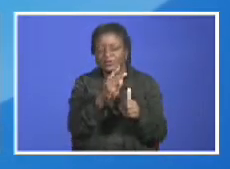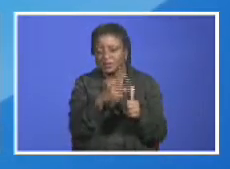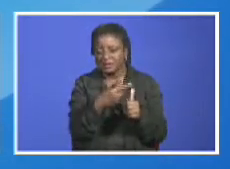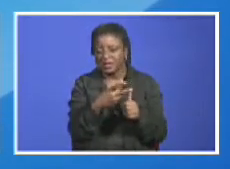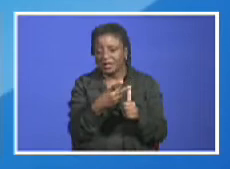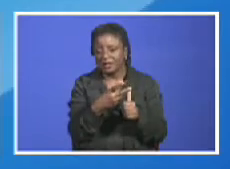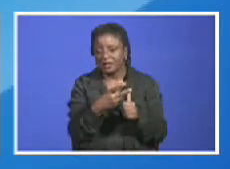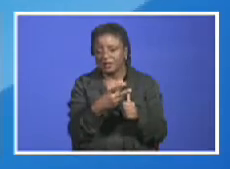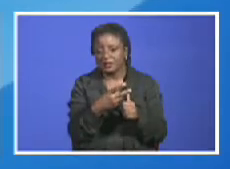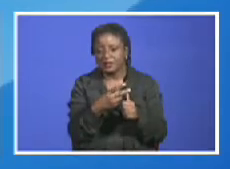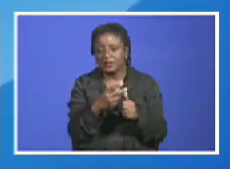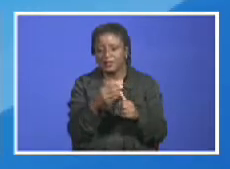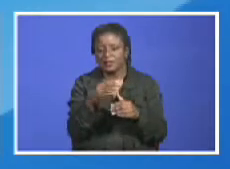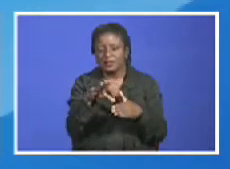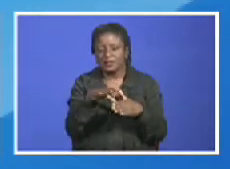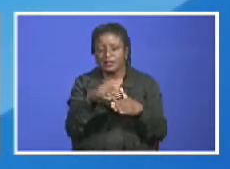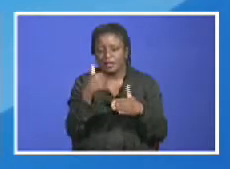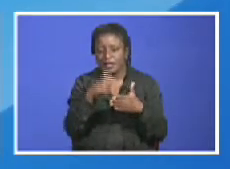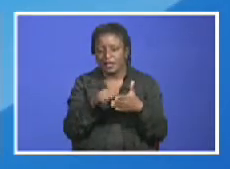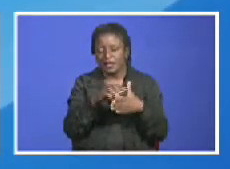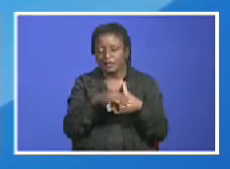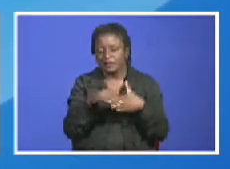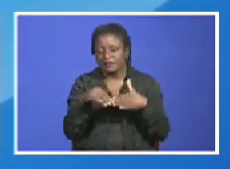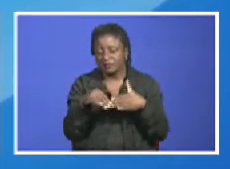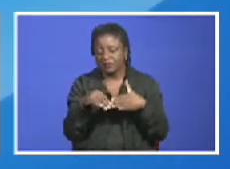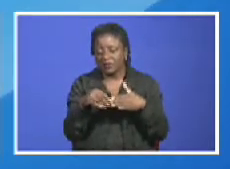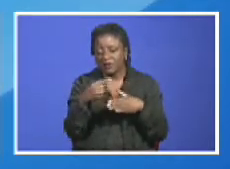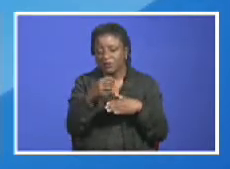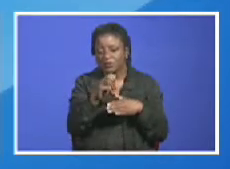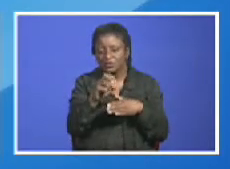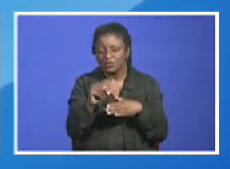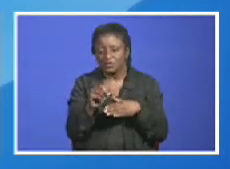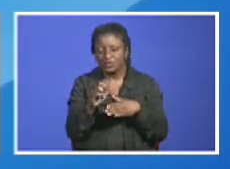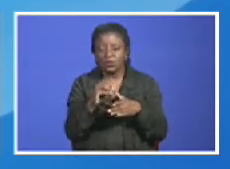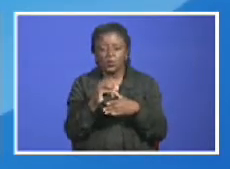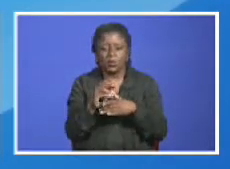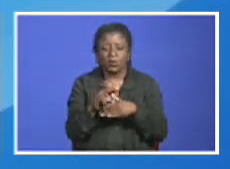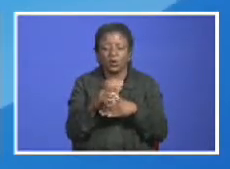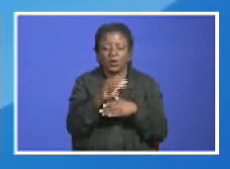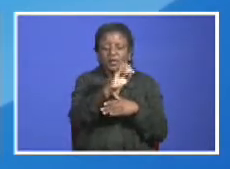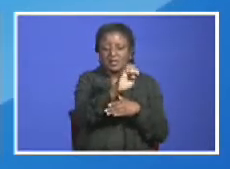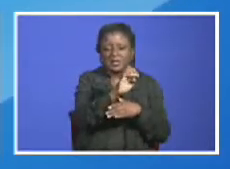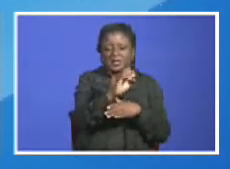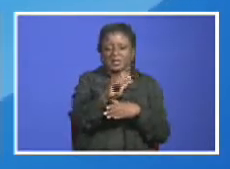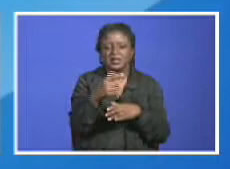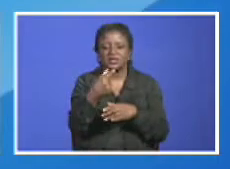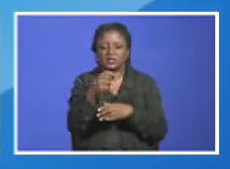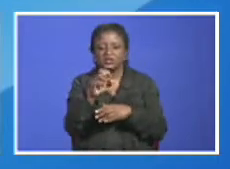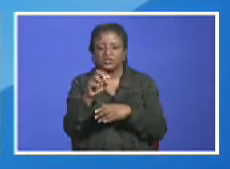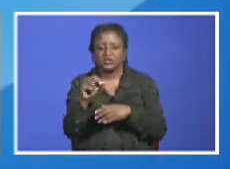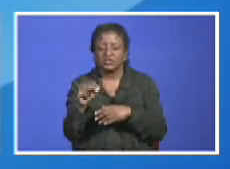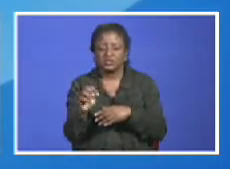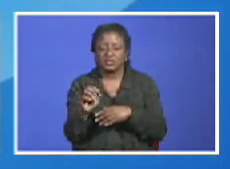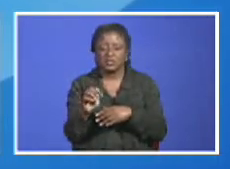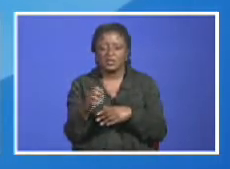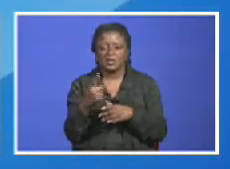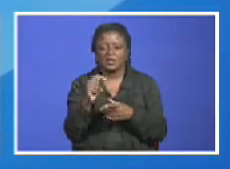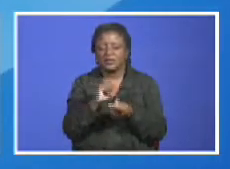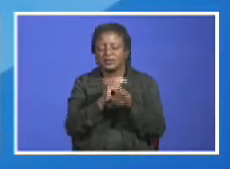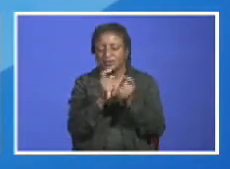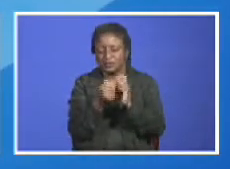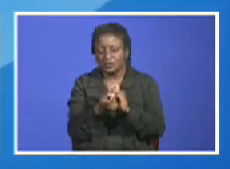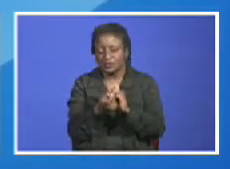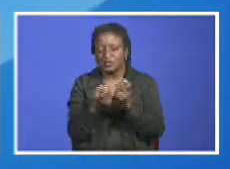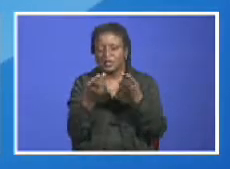one would be the envelope gene or E gene. And the third one is ORF or open reading frame. Now, the mutations that are arising